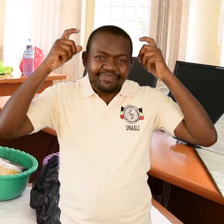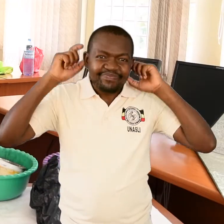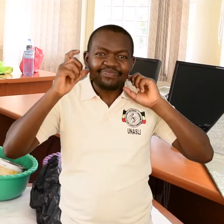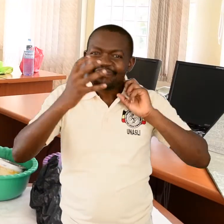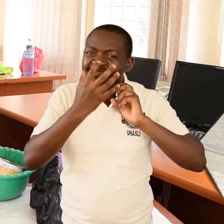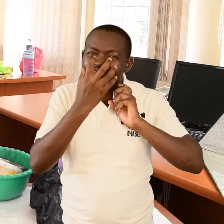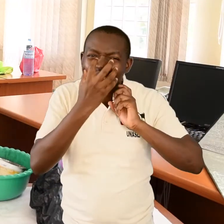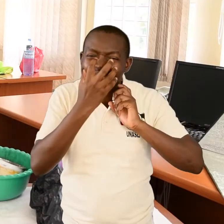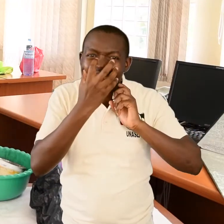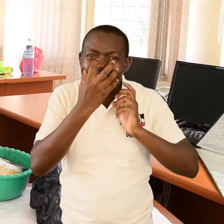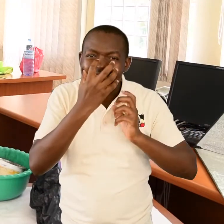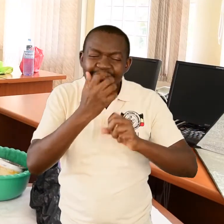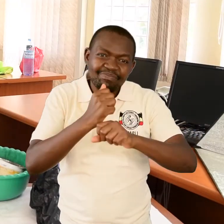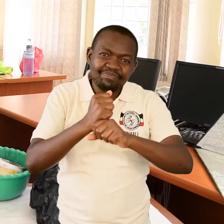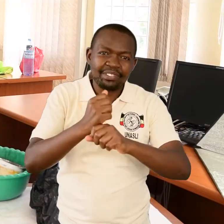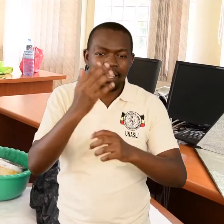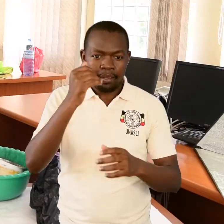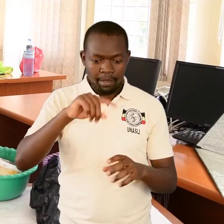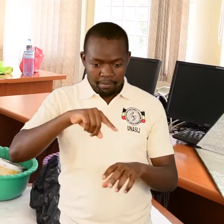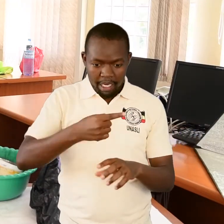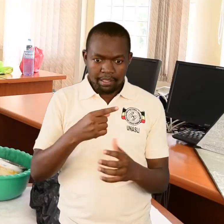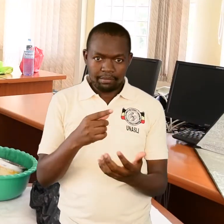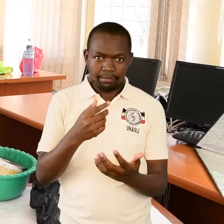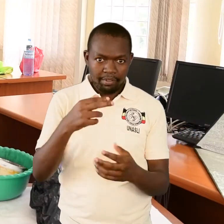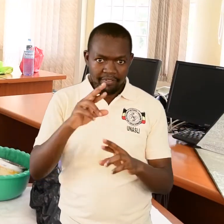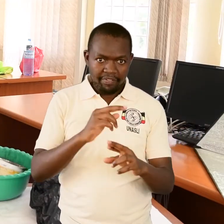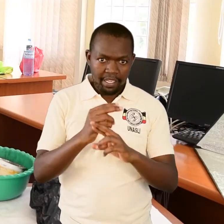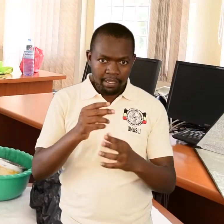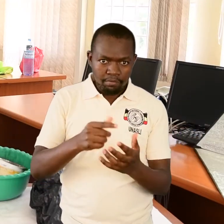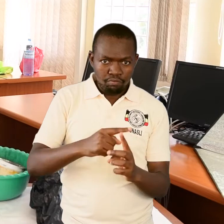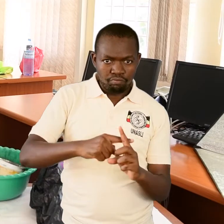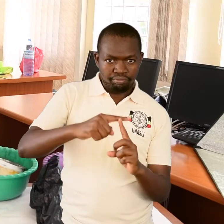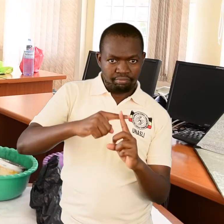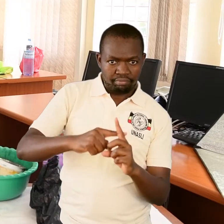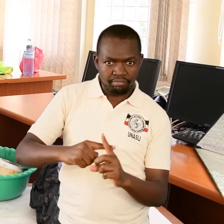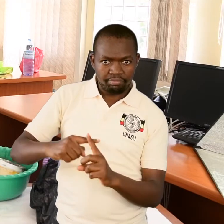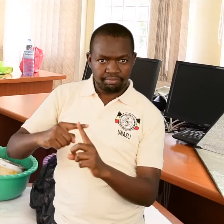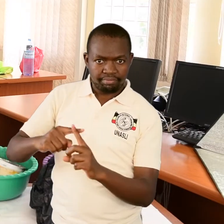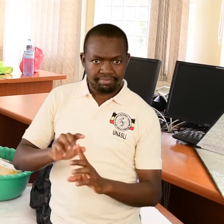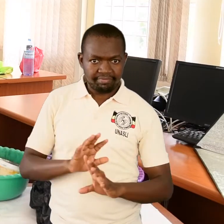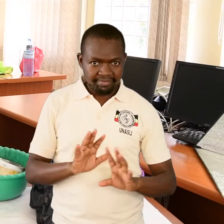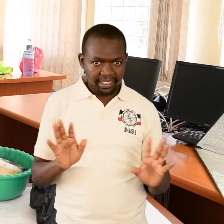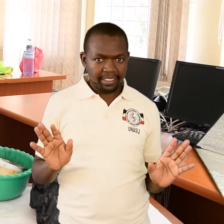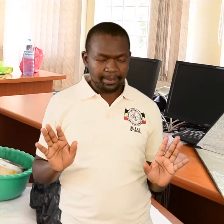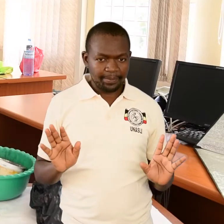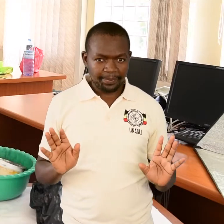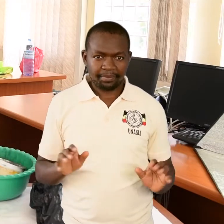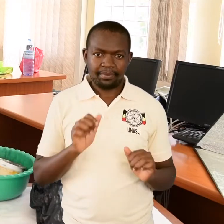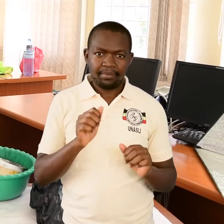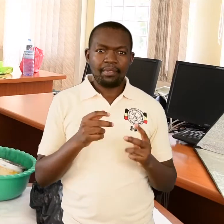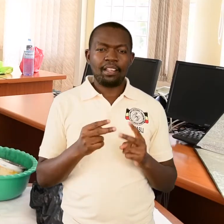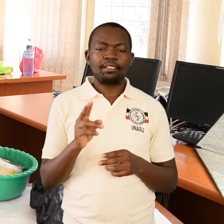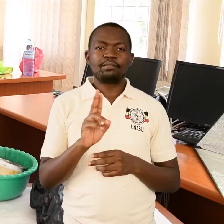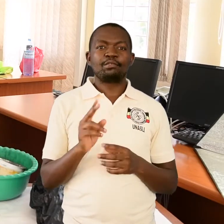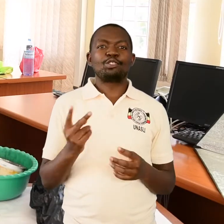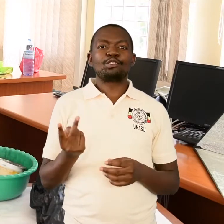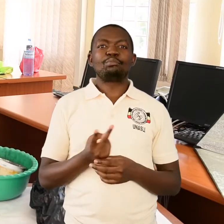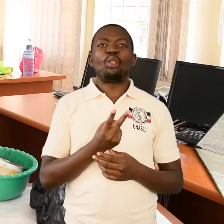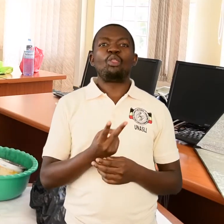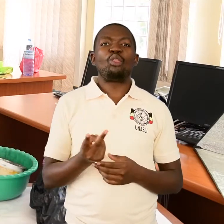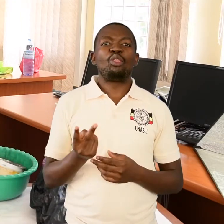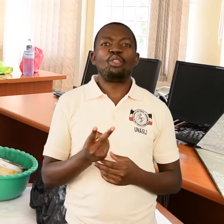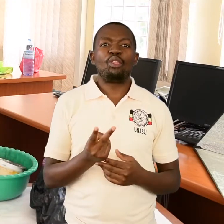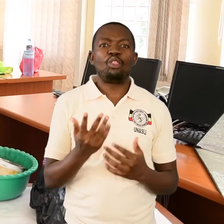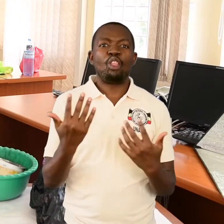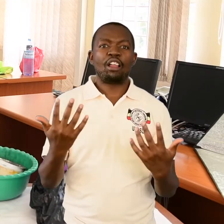After you have measured, you mix with your free hand. You can use both hands